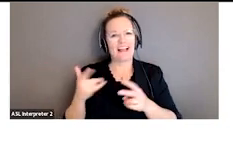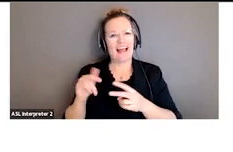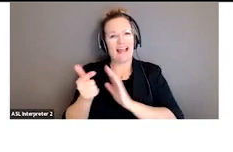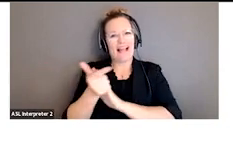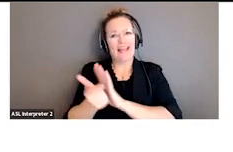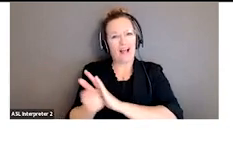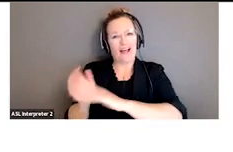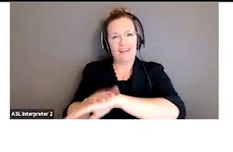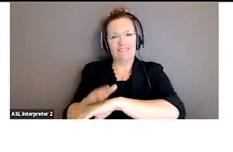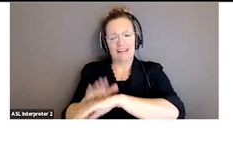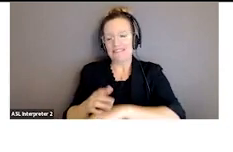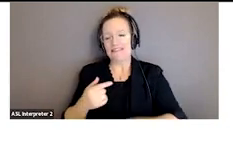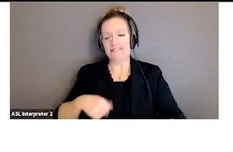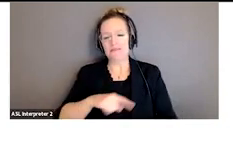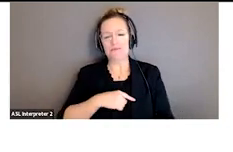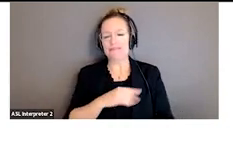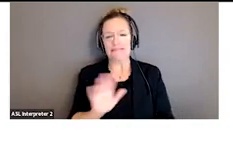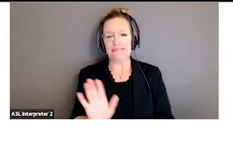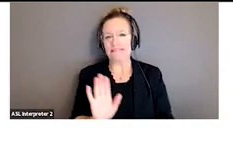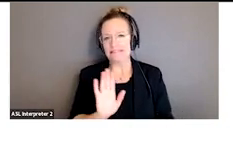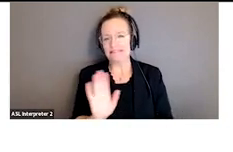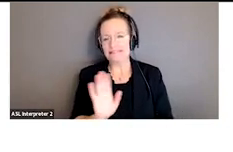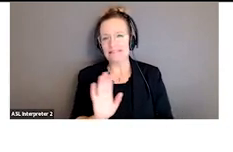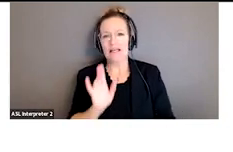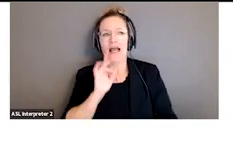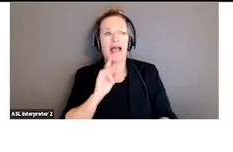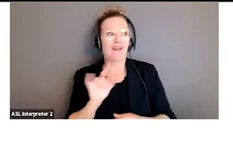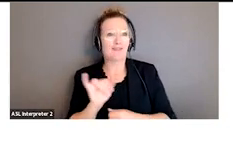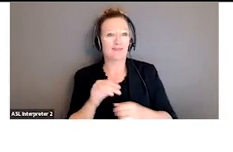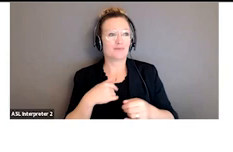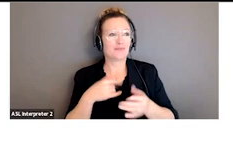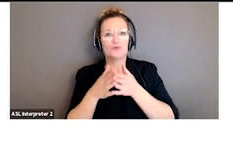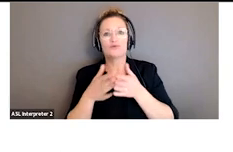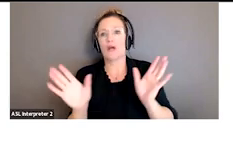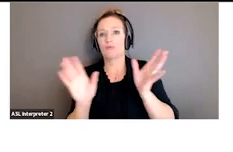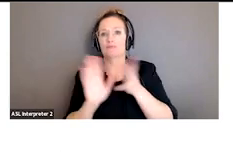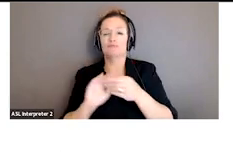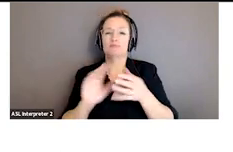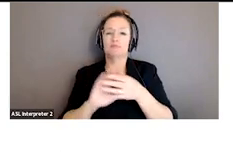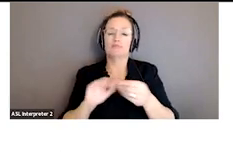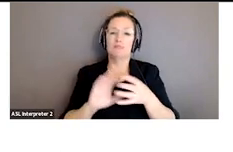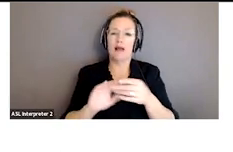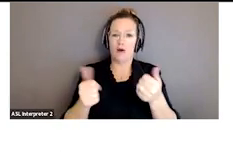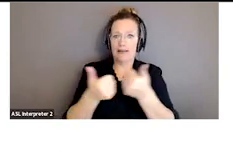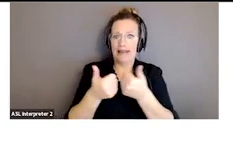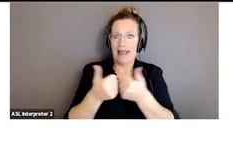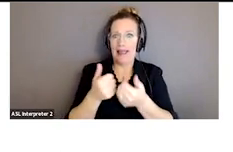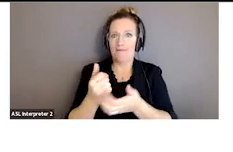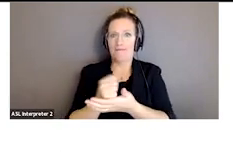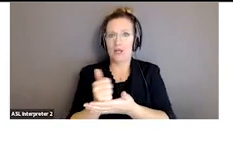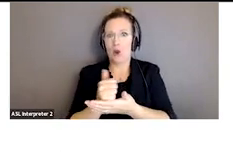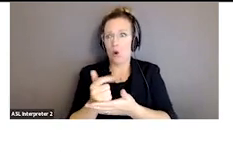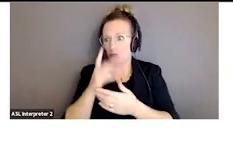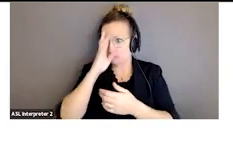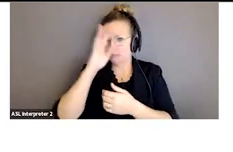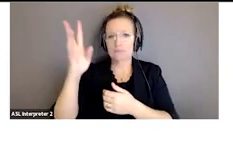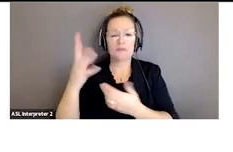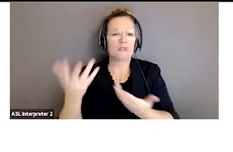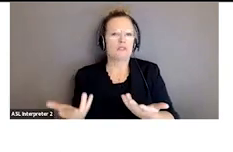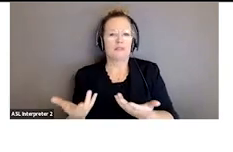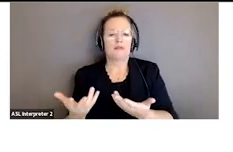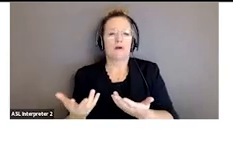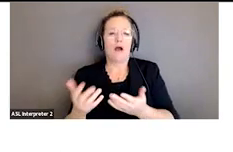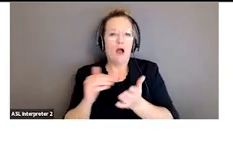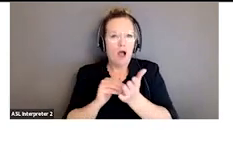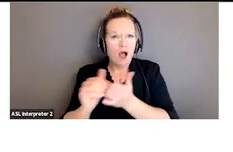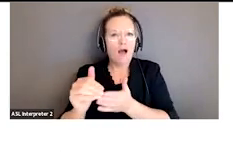it's very difficult, and it's very difficult to give generalities with respect to video game IP. But when we're talking about video games, a lot of times you're talking